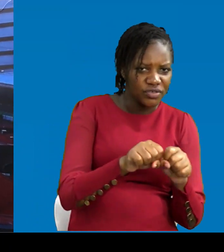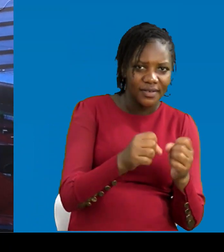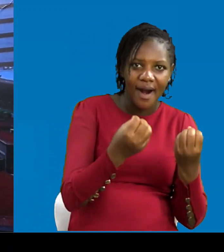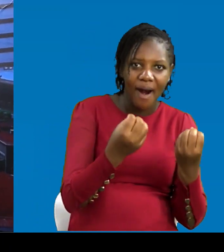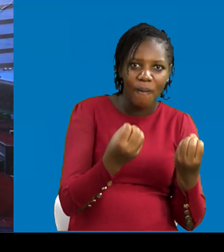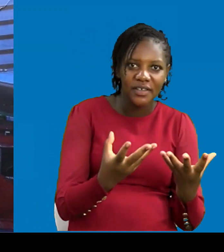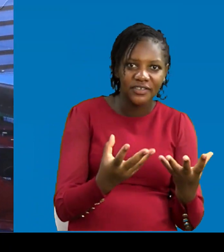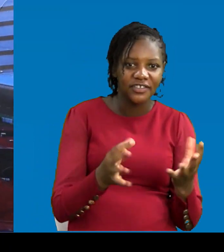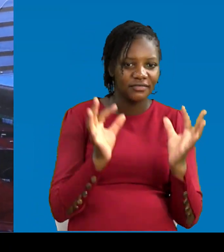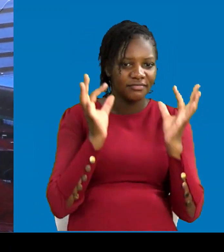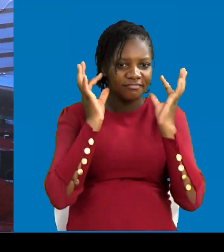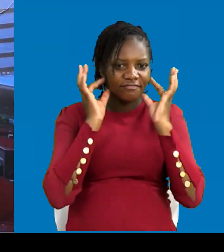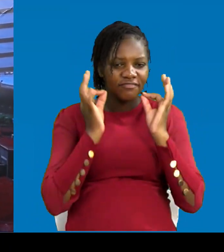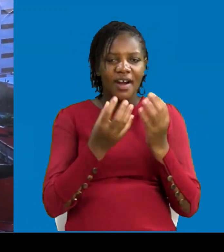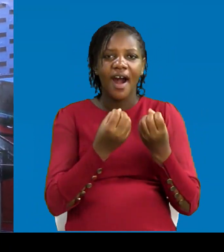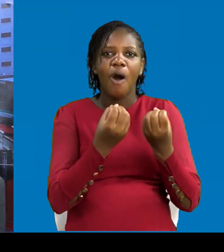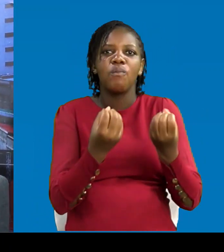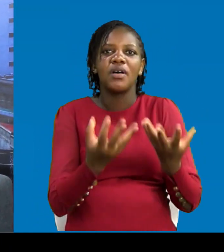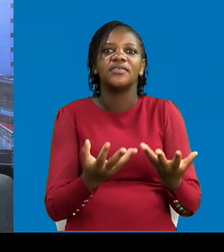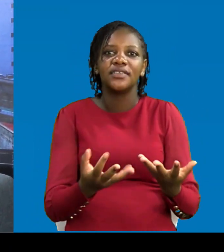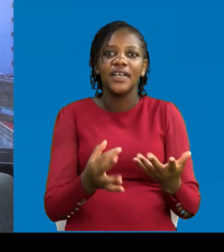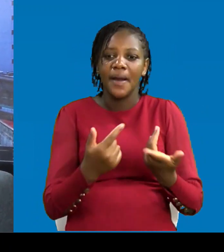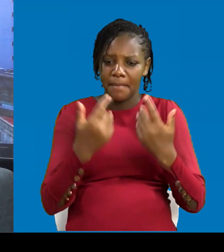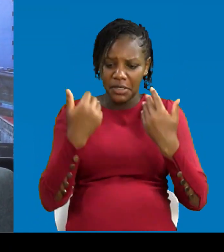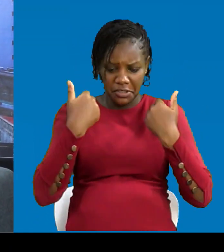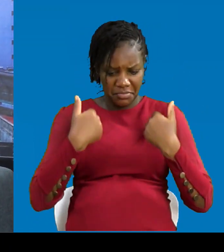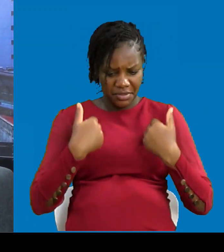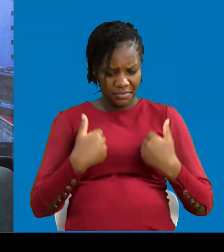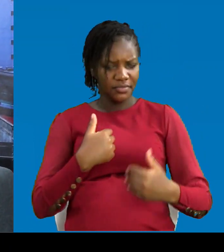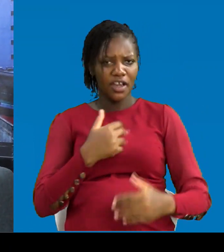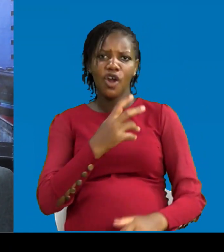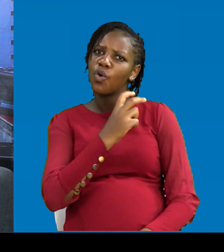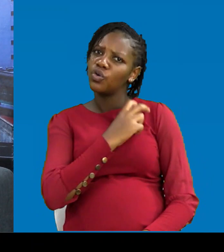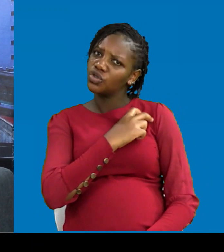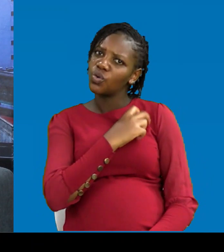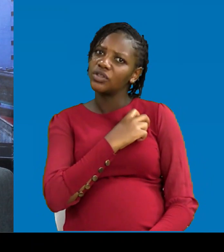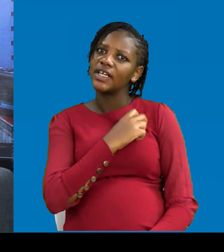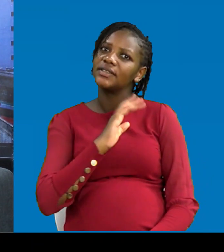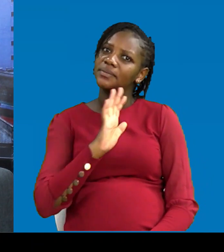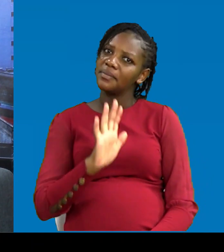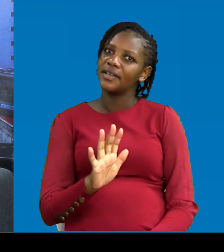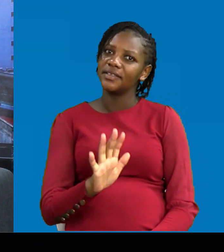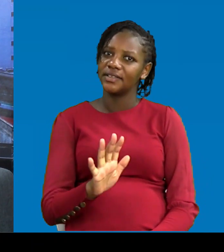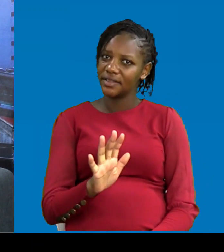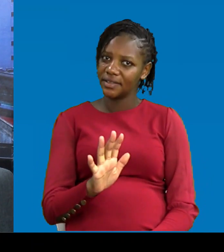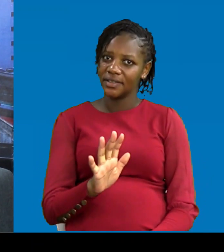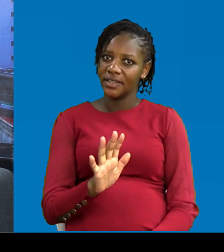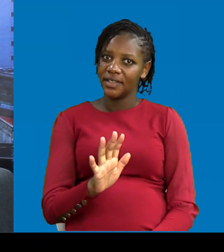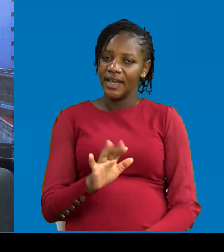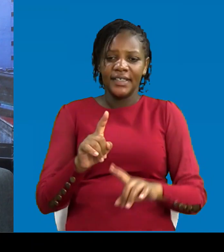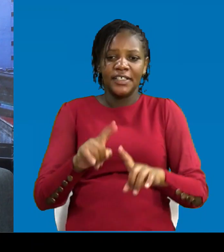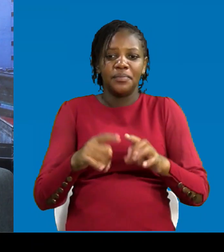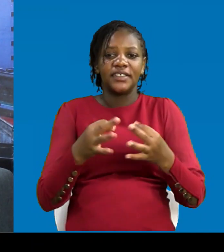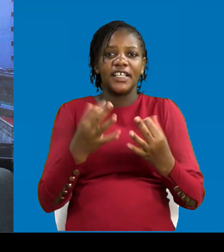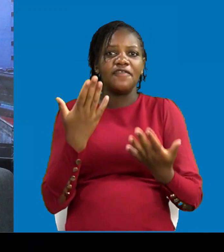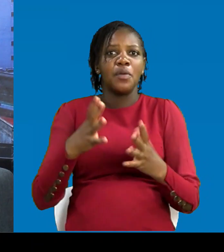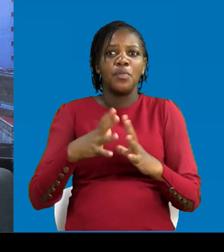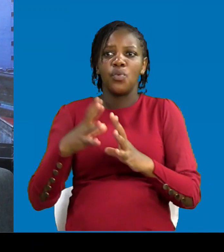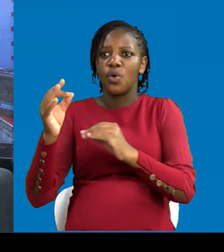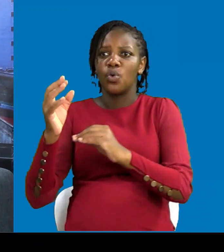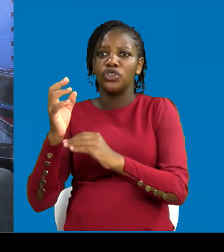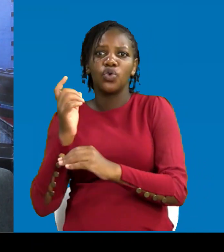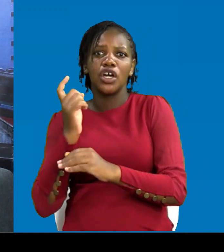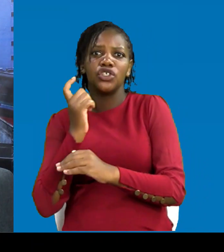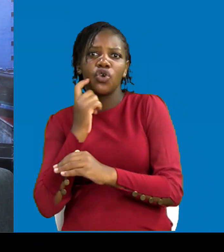of the outfit, depending on if it's a designer who is working on it from scratch, or are we walking into a shop and finding something that is ready